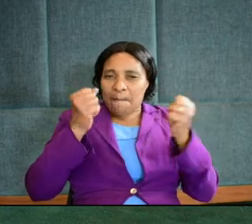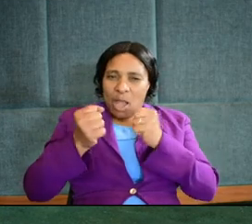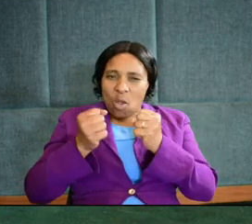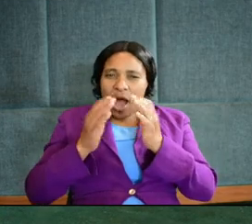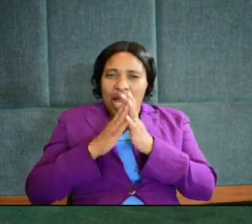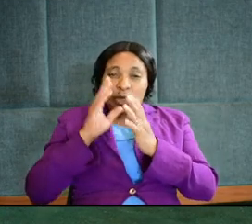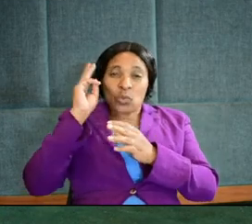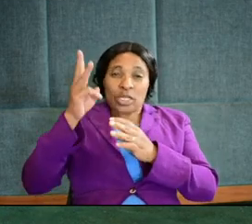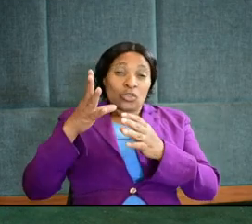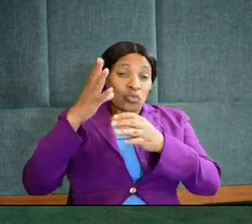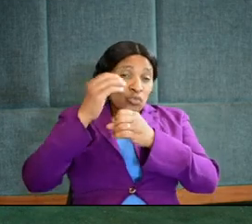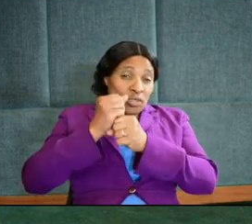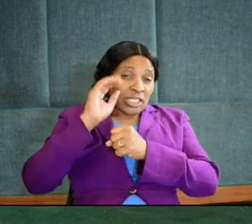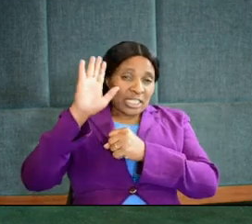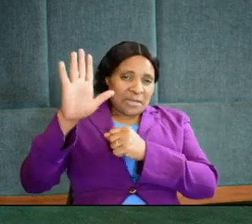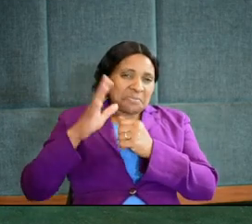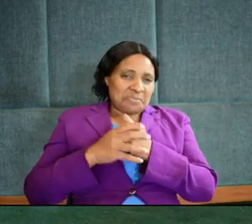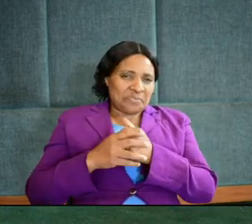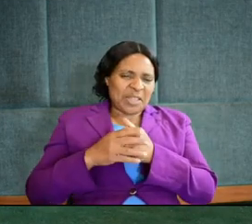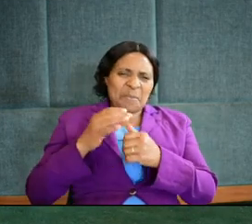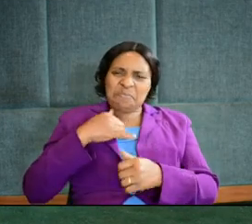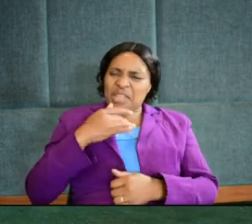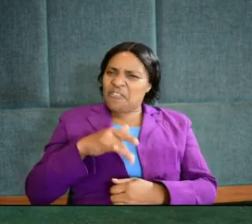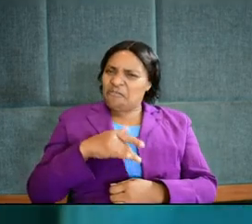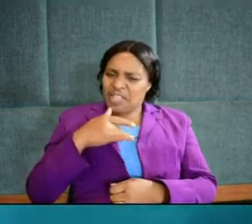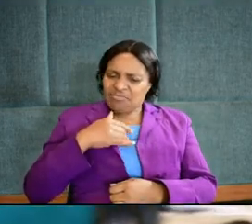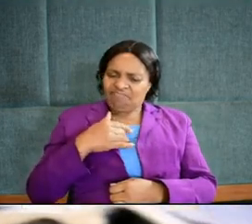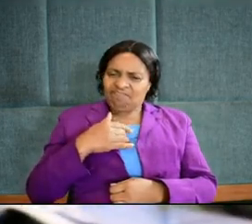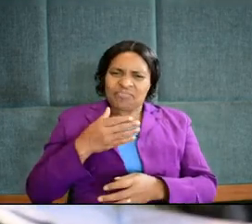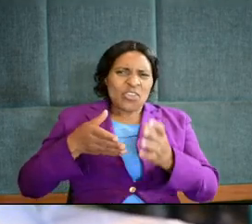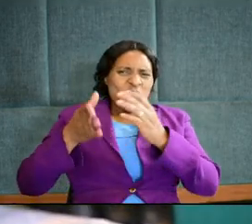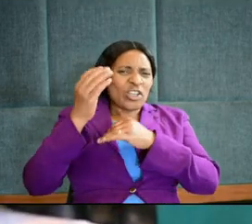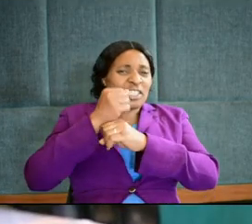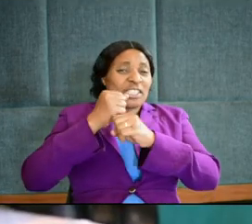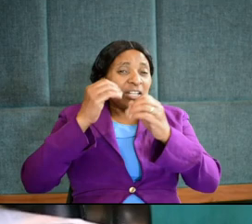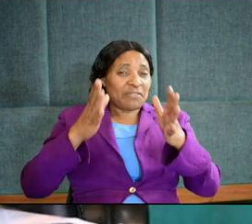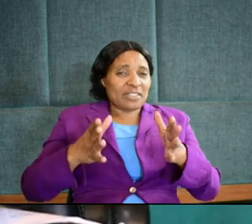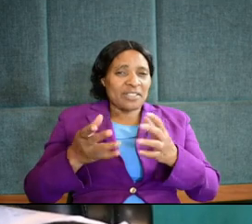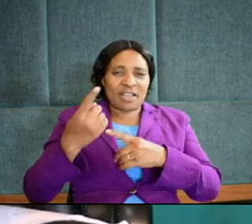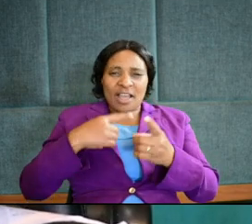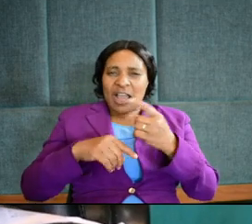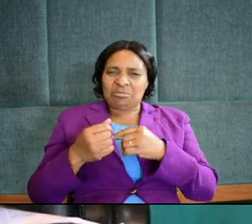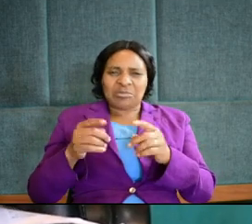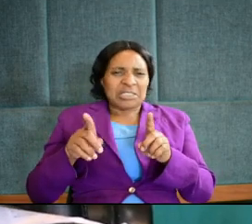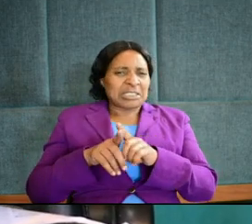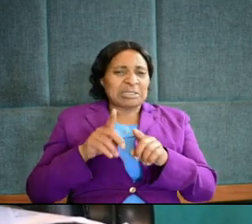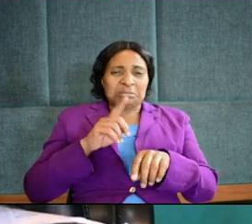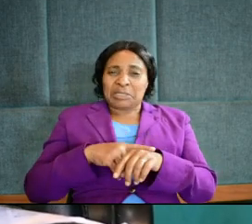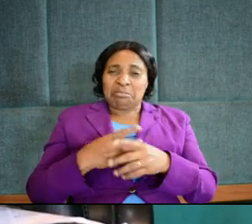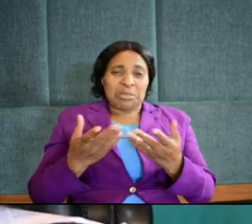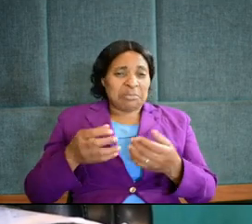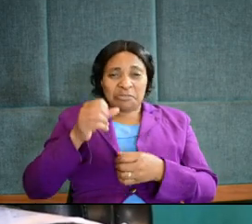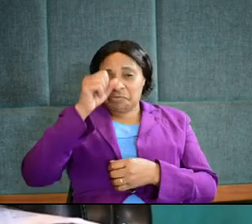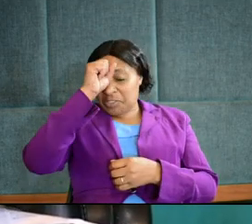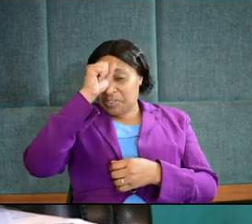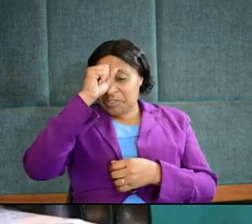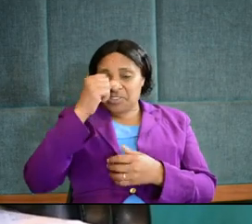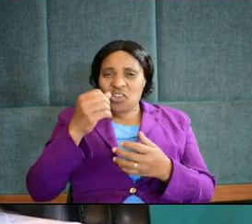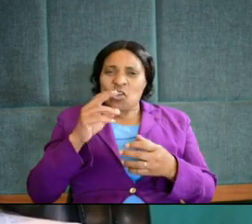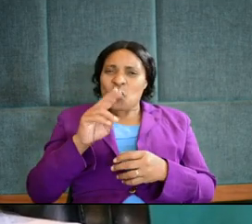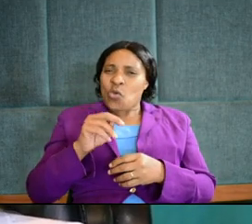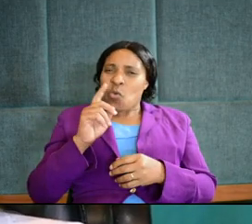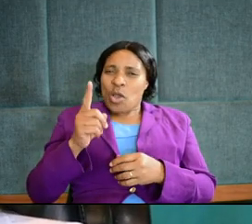him? I feel like God's salvation always comes off as foolish. Mm-hmm. Naaman comes to